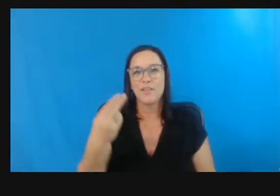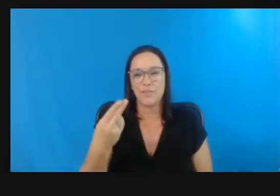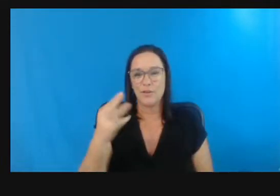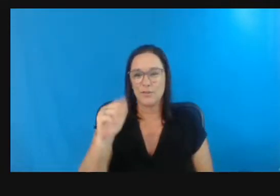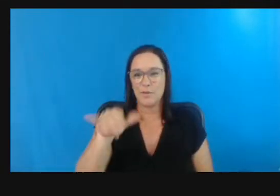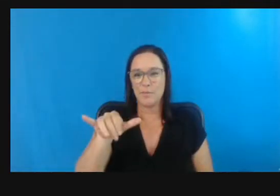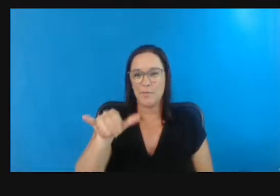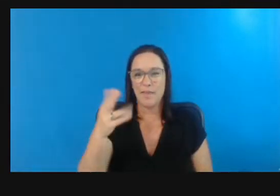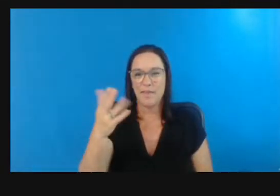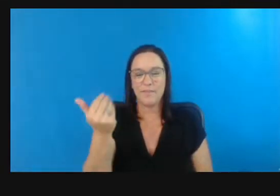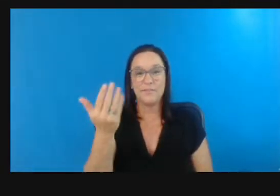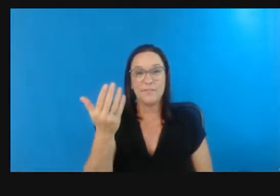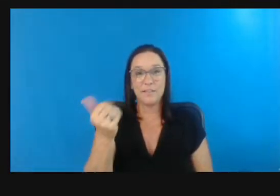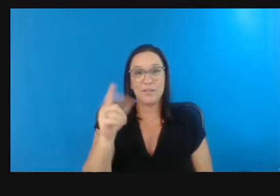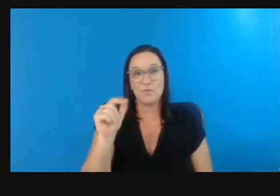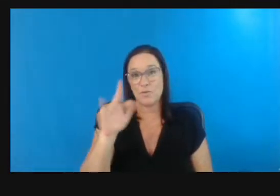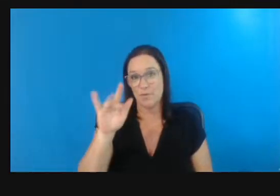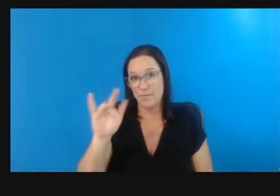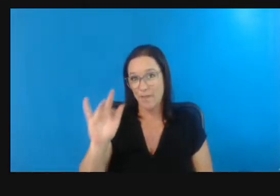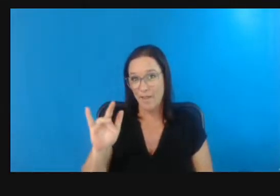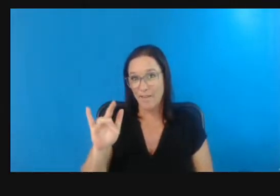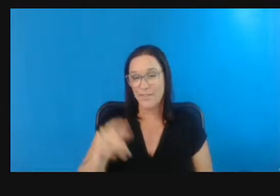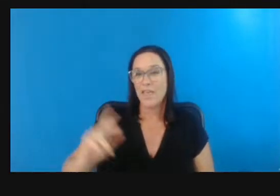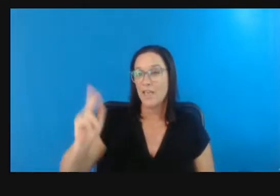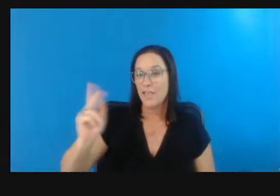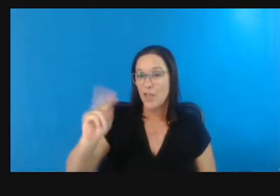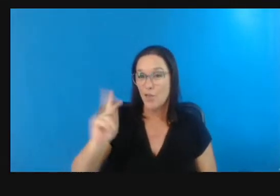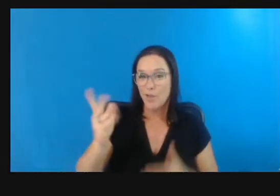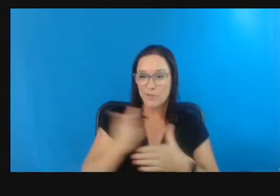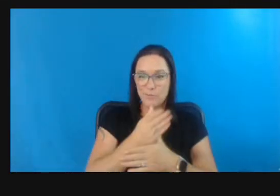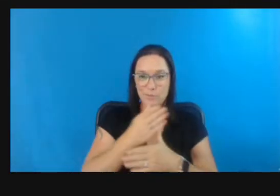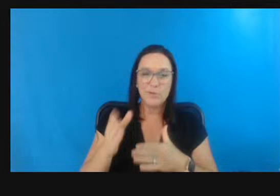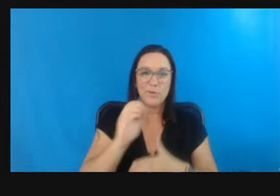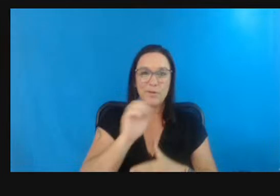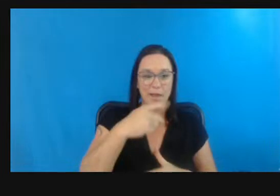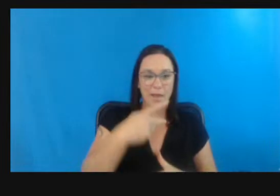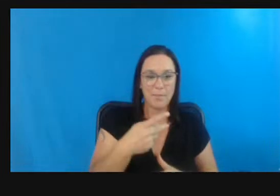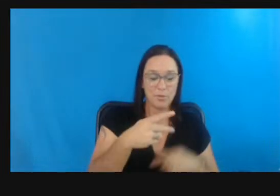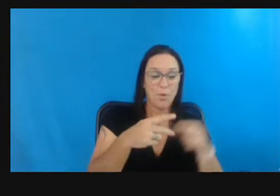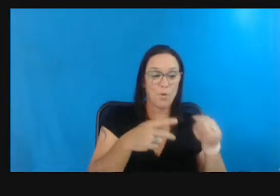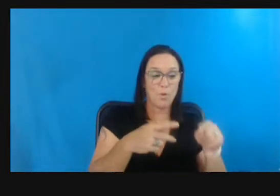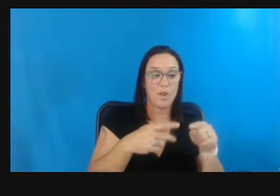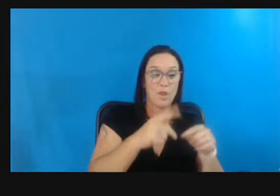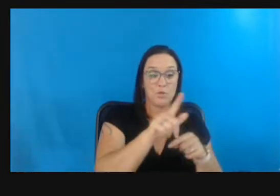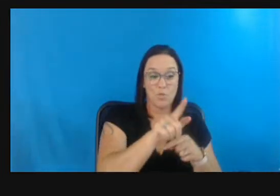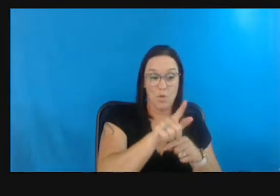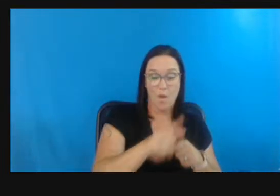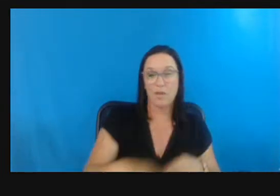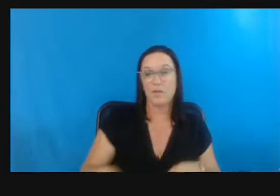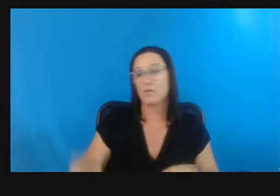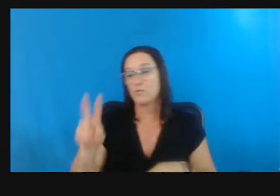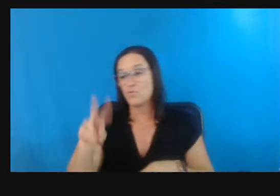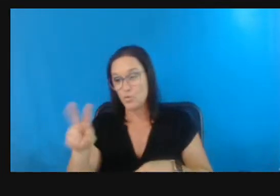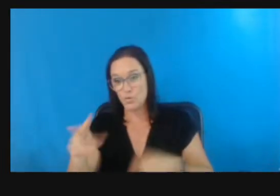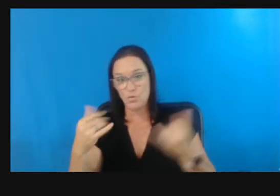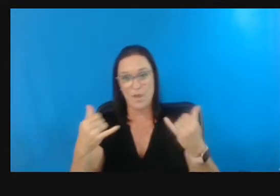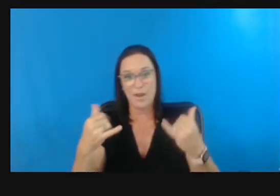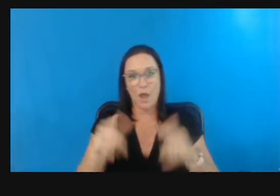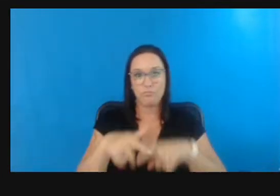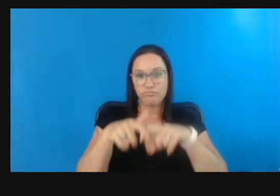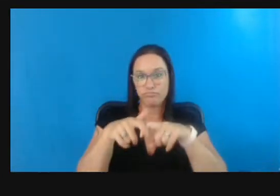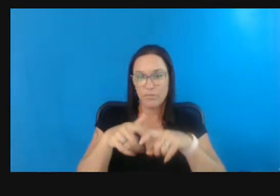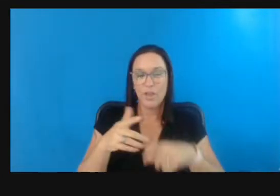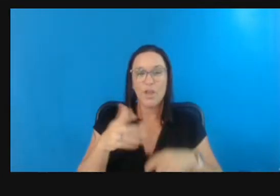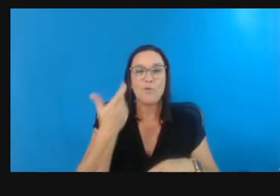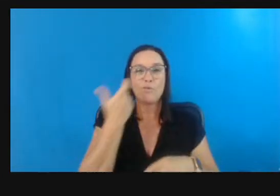2025. Kīlauea is in between its episodes number 21 and 22 right now. So we just had 21